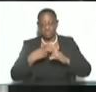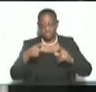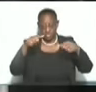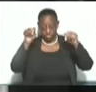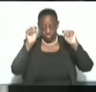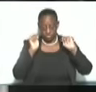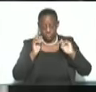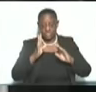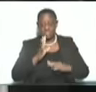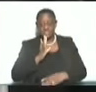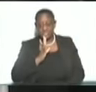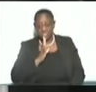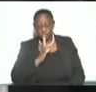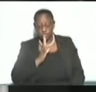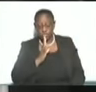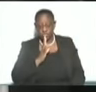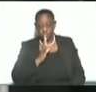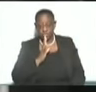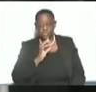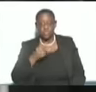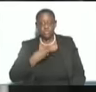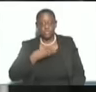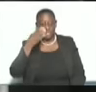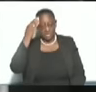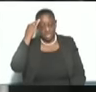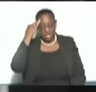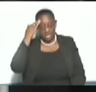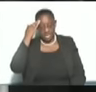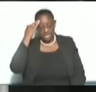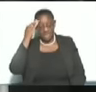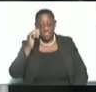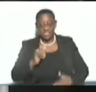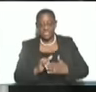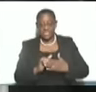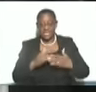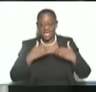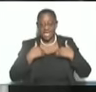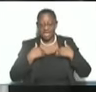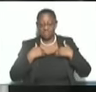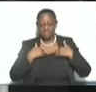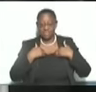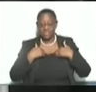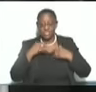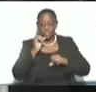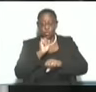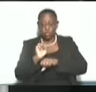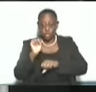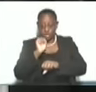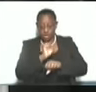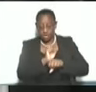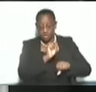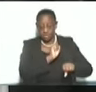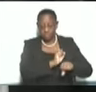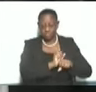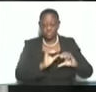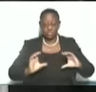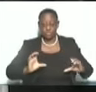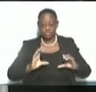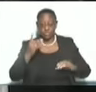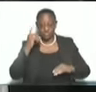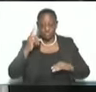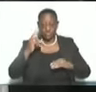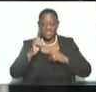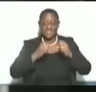throne having been read, parliamentarians now have their work cut out in executing the government's promised legislative agenda for the